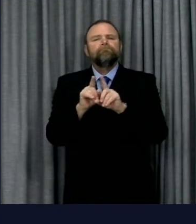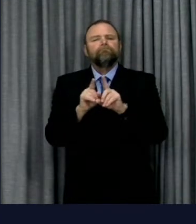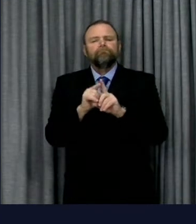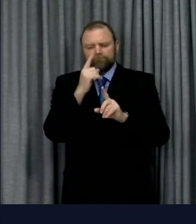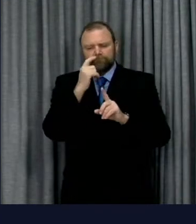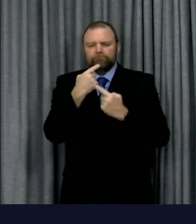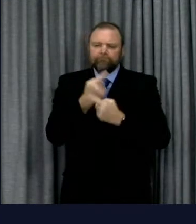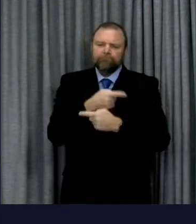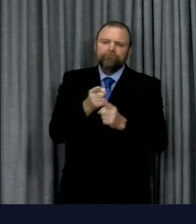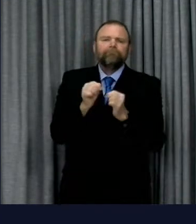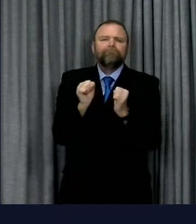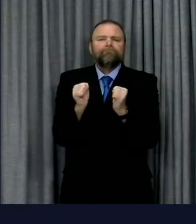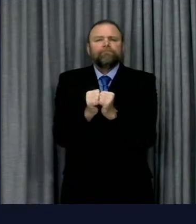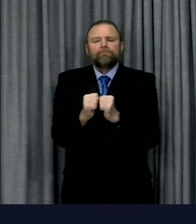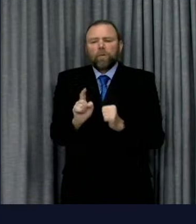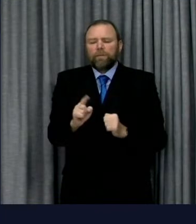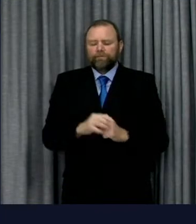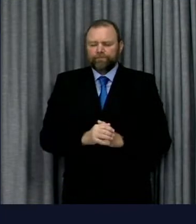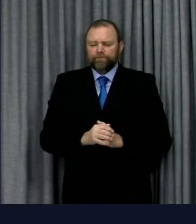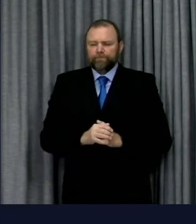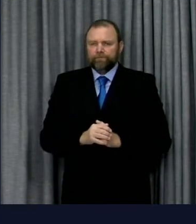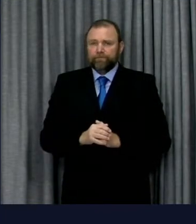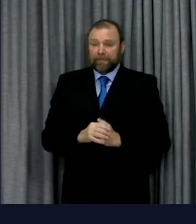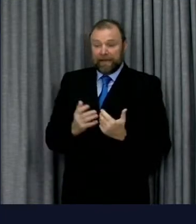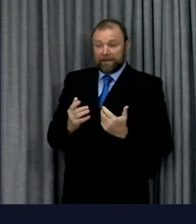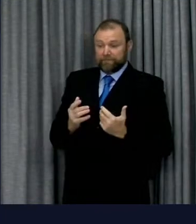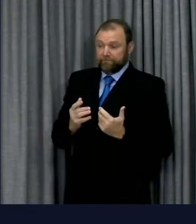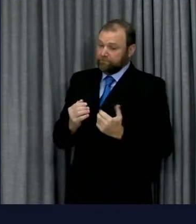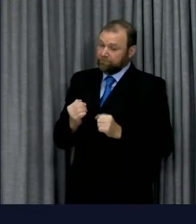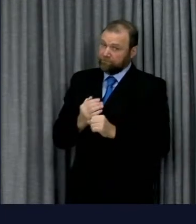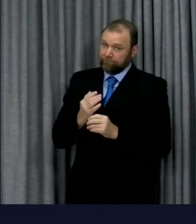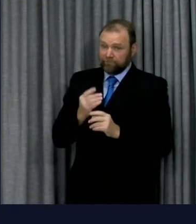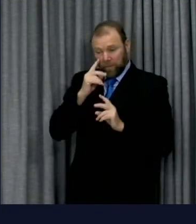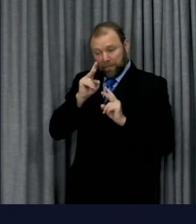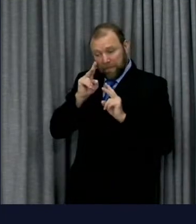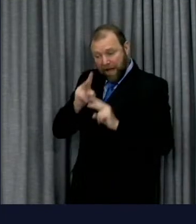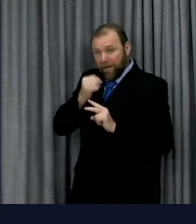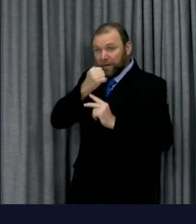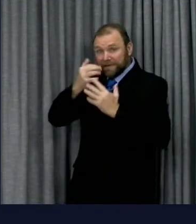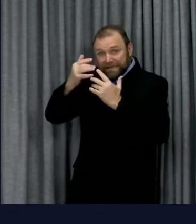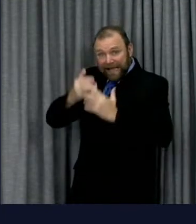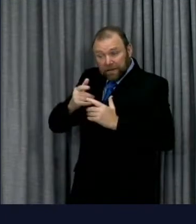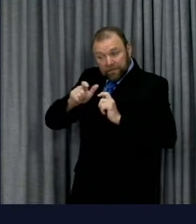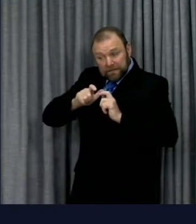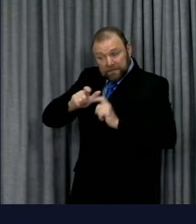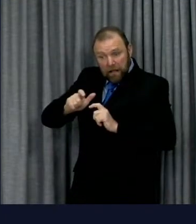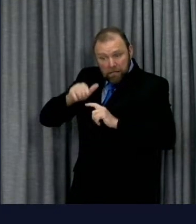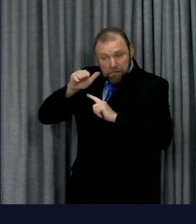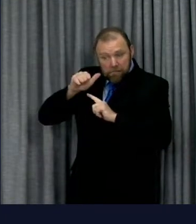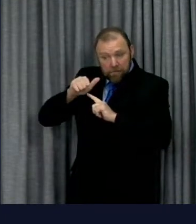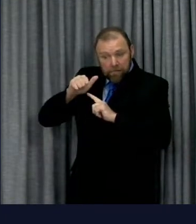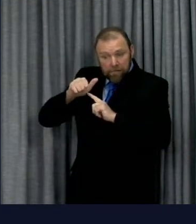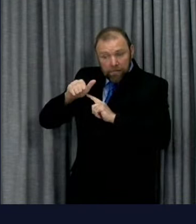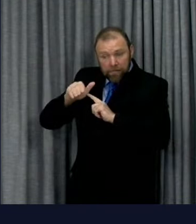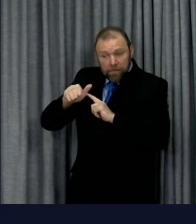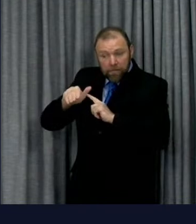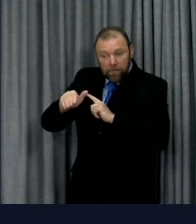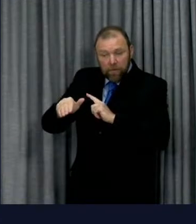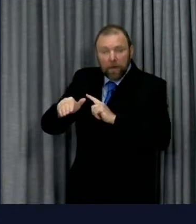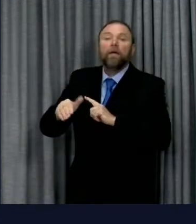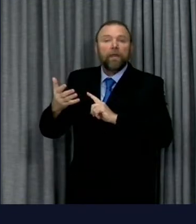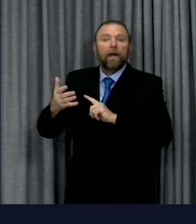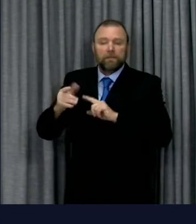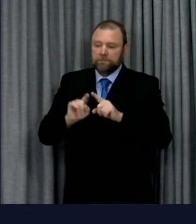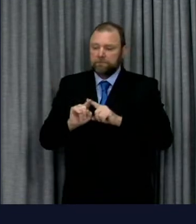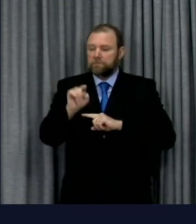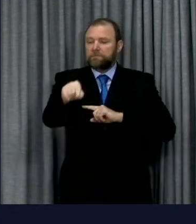today that, provided the public health situation continues on its current path, we will move to